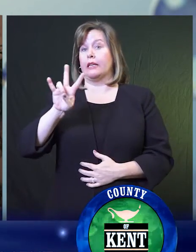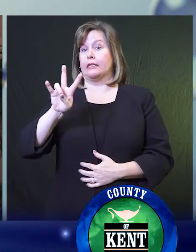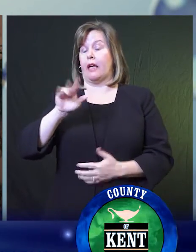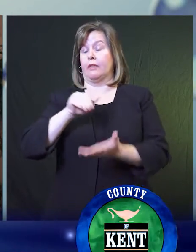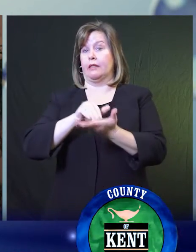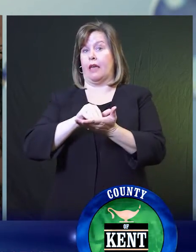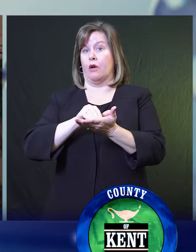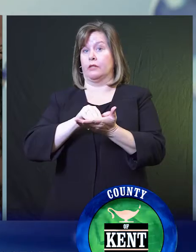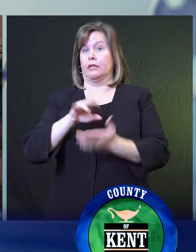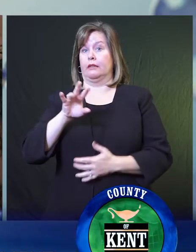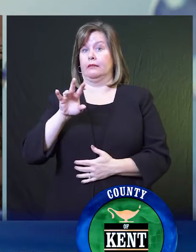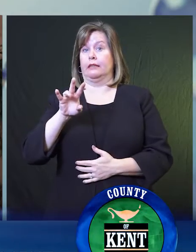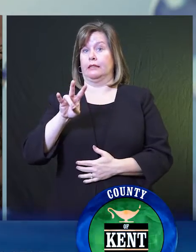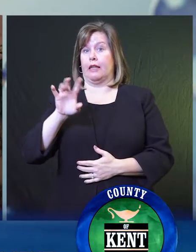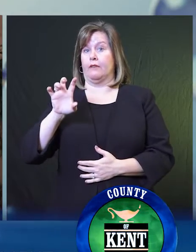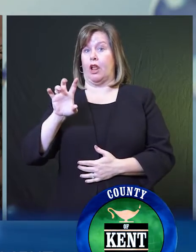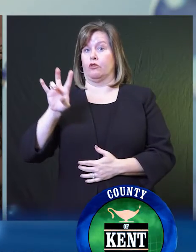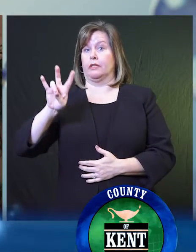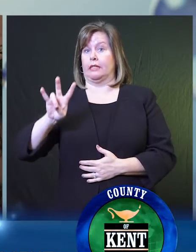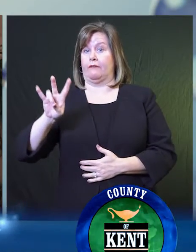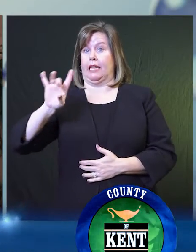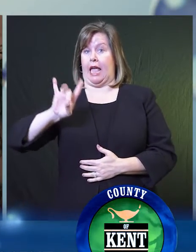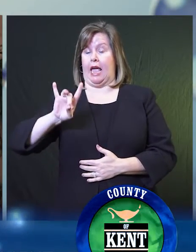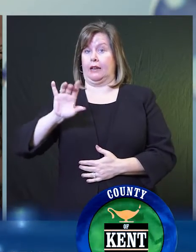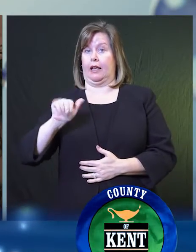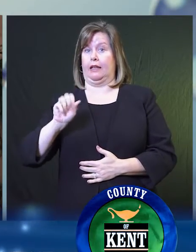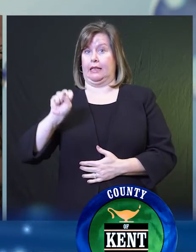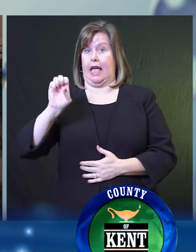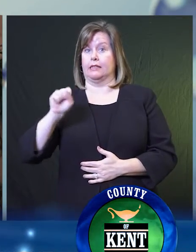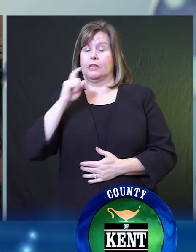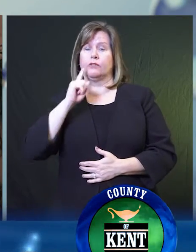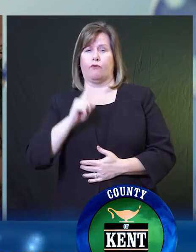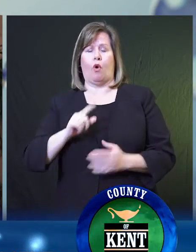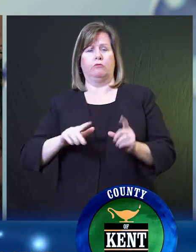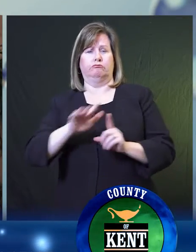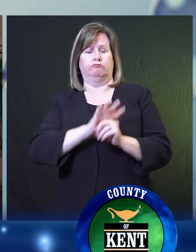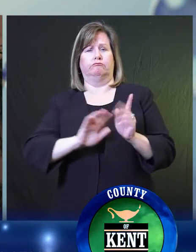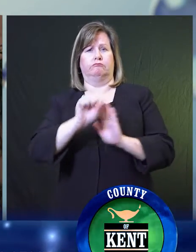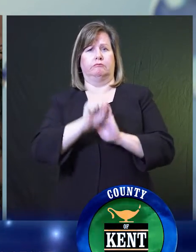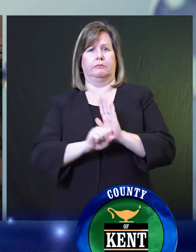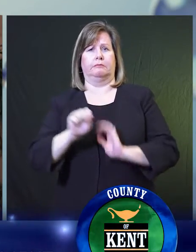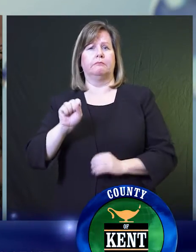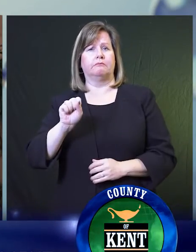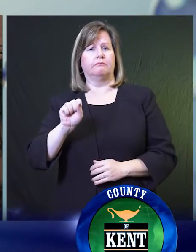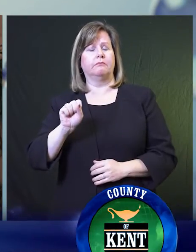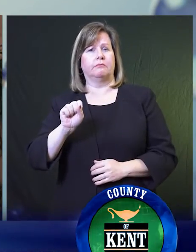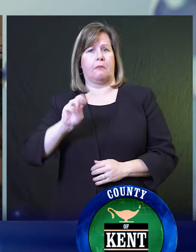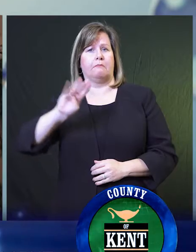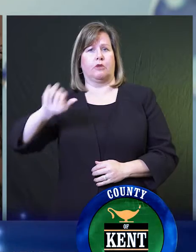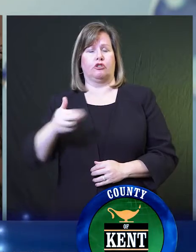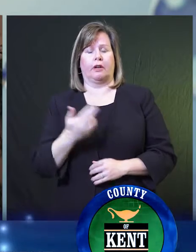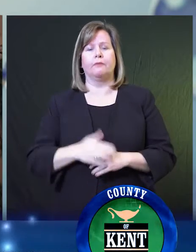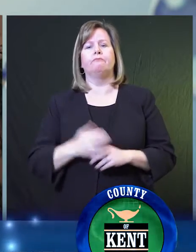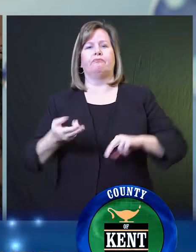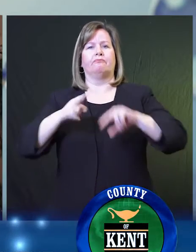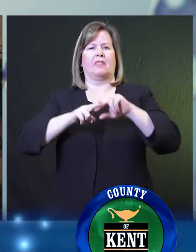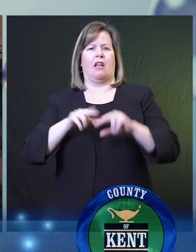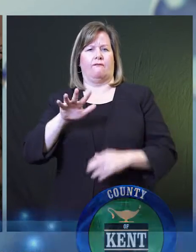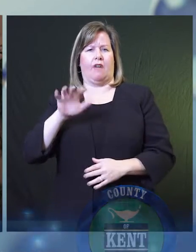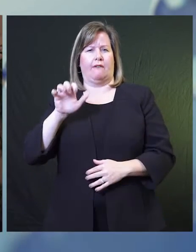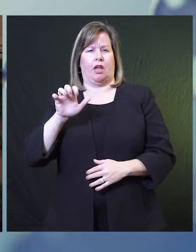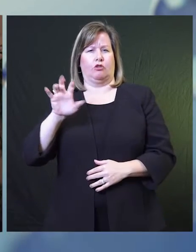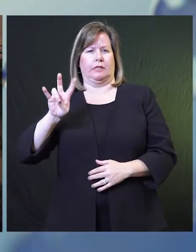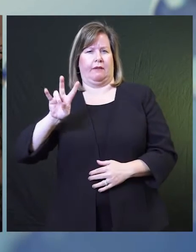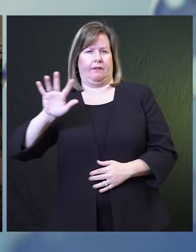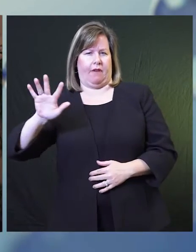37,778 cases of COVID-19, which is an increase of 575 over the previous day. The number